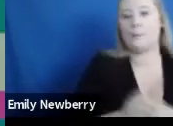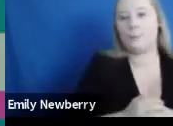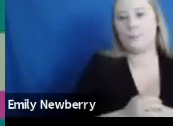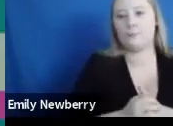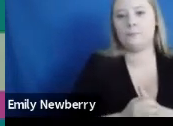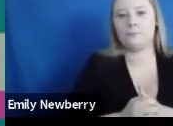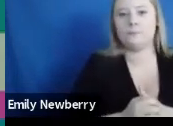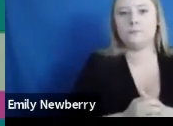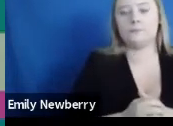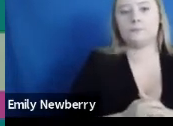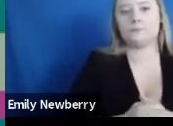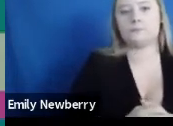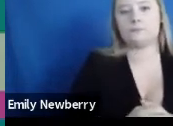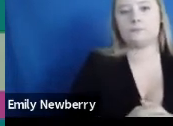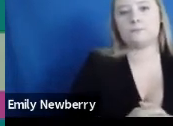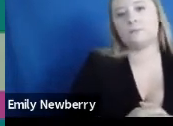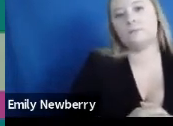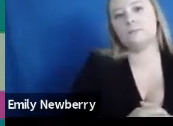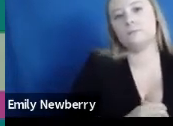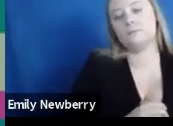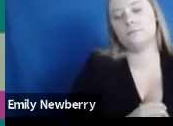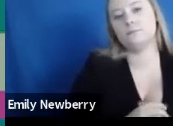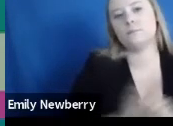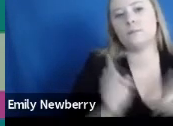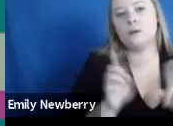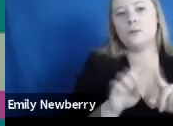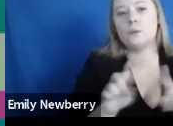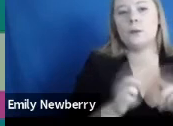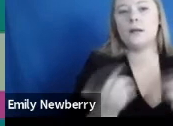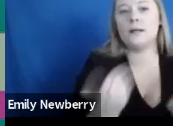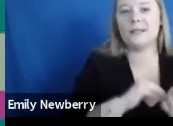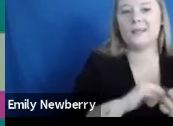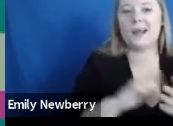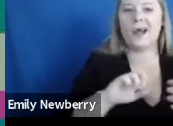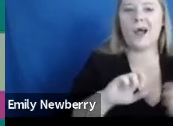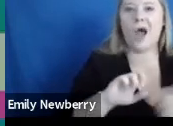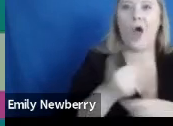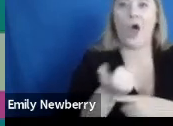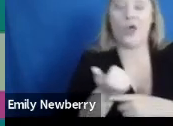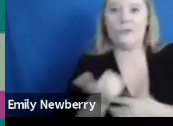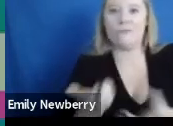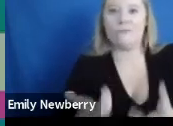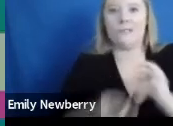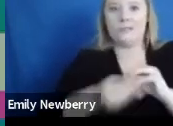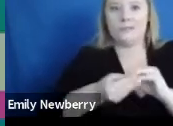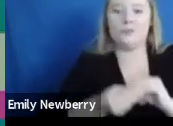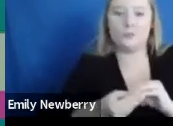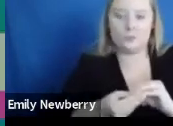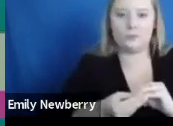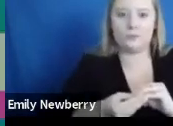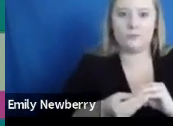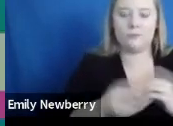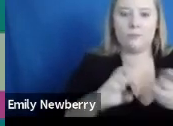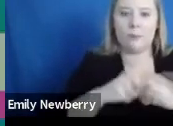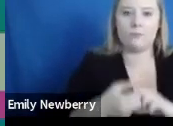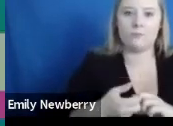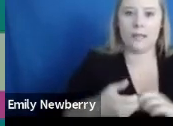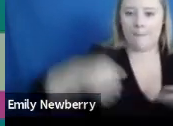of. And again, there's other complications. So this is a well that had a pump installed into